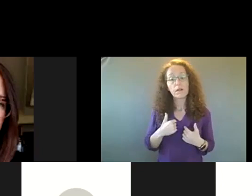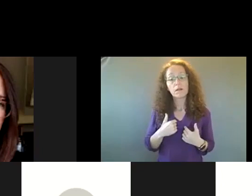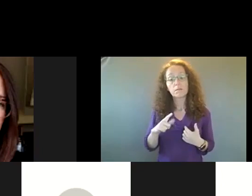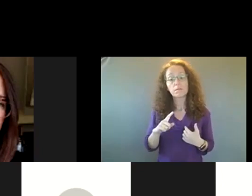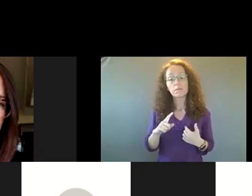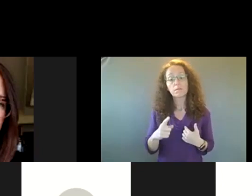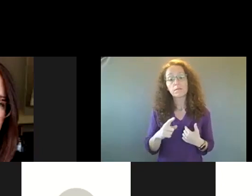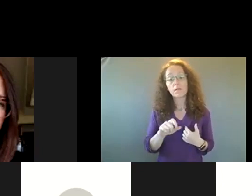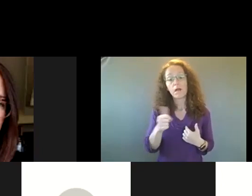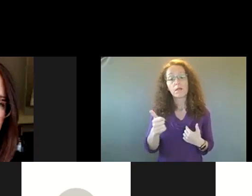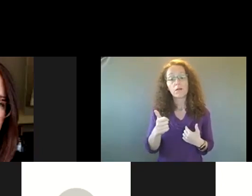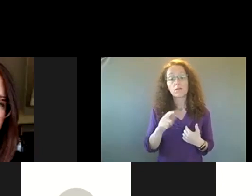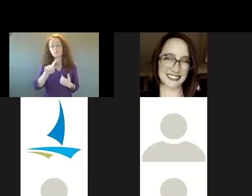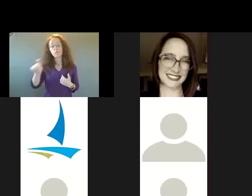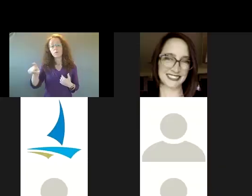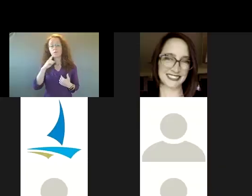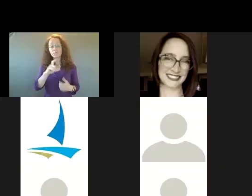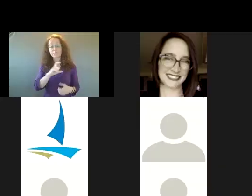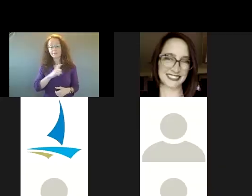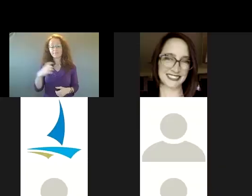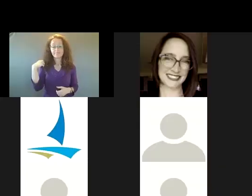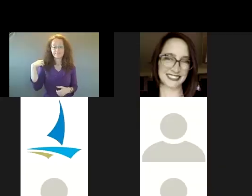another question of the chief, um,